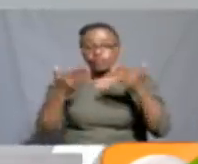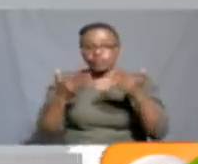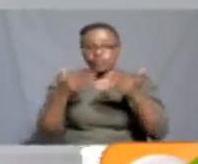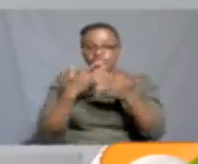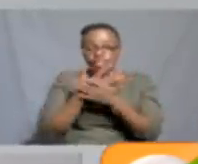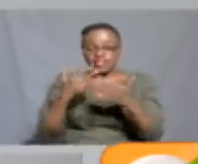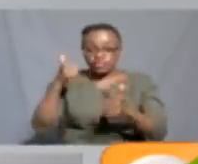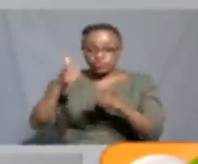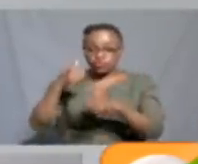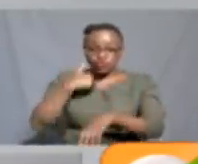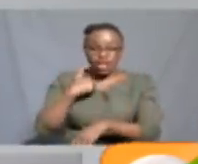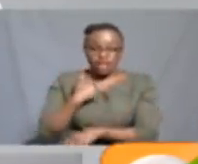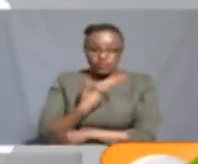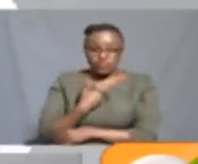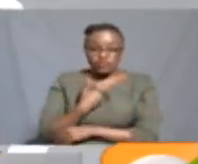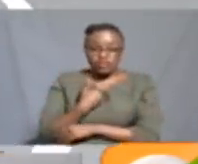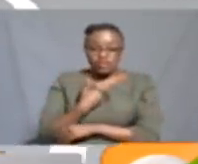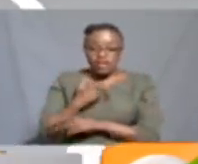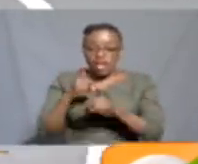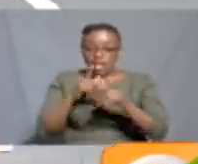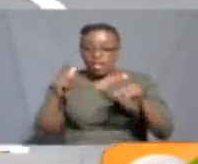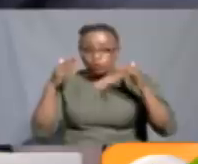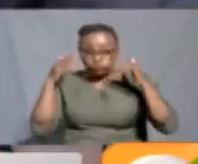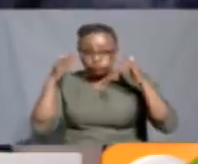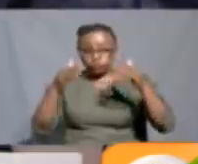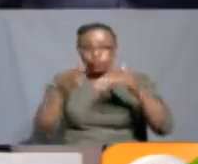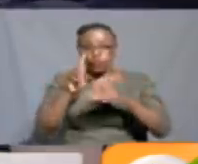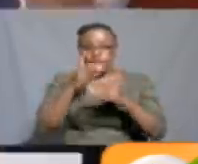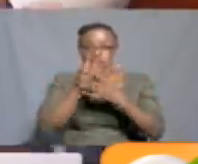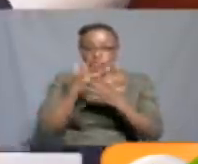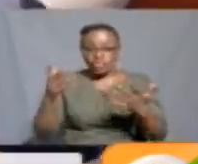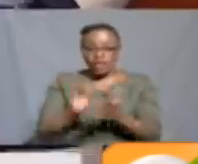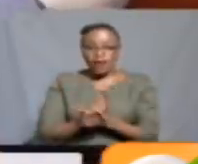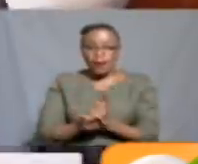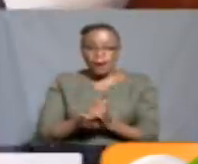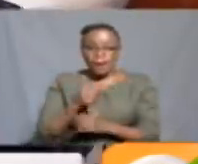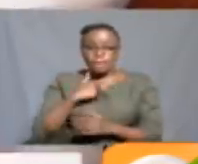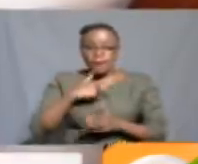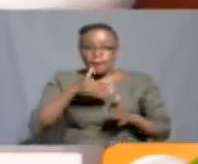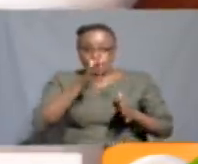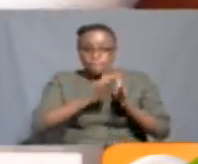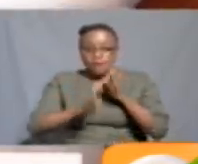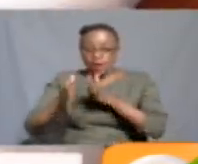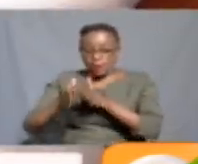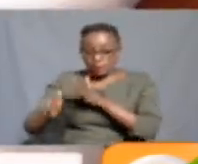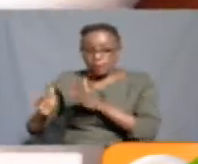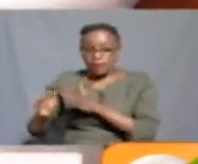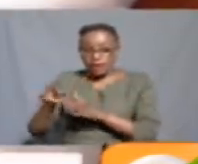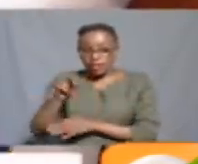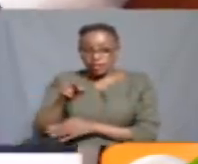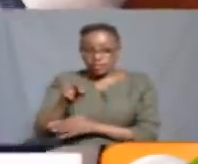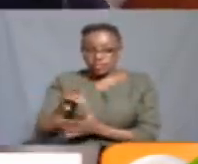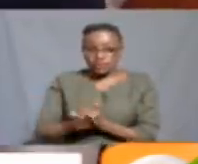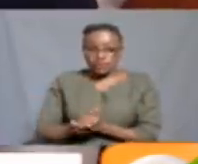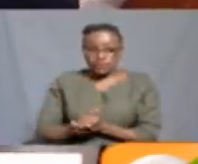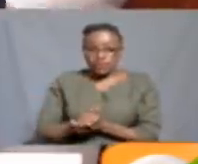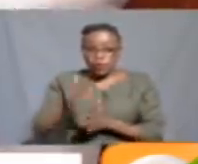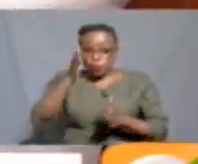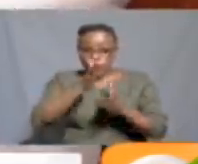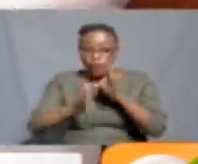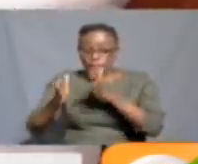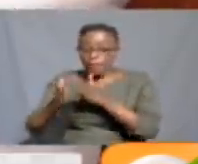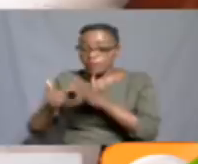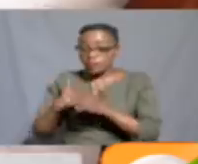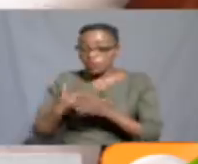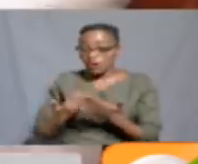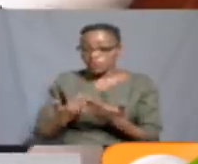we have got. Let's look at one thing. Are we prepared to do it? Are we prepared to do it? Do we have